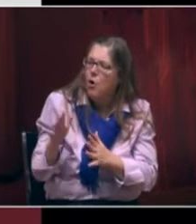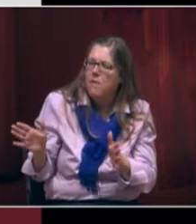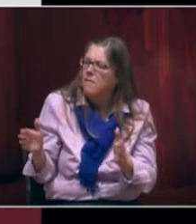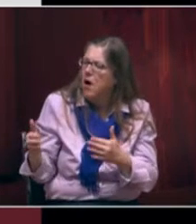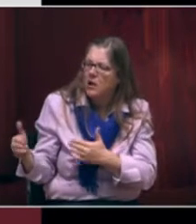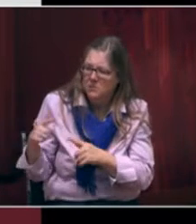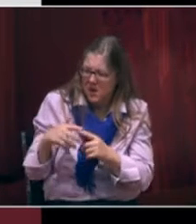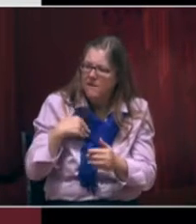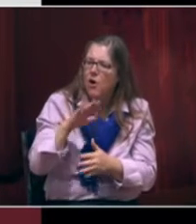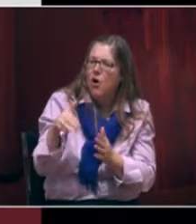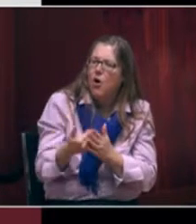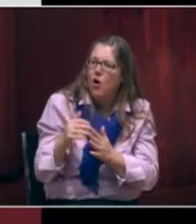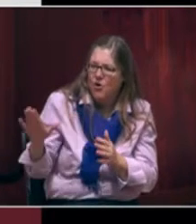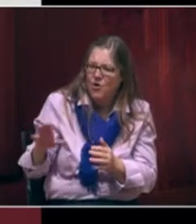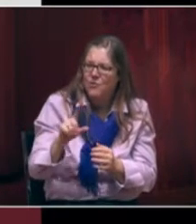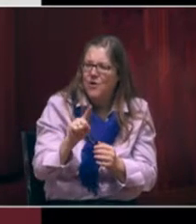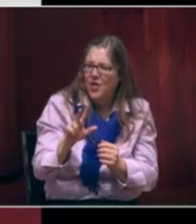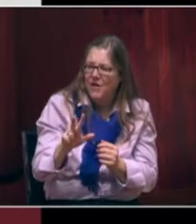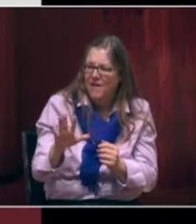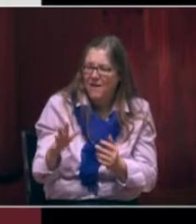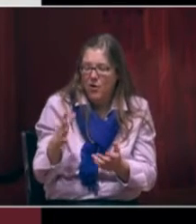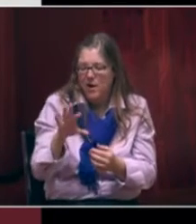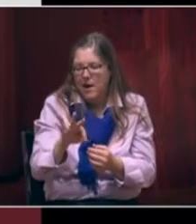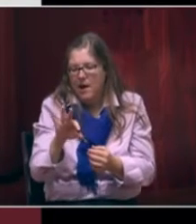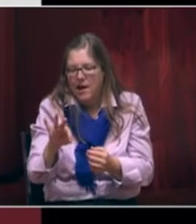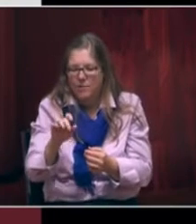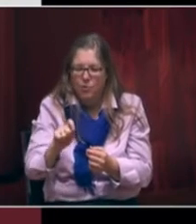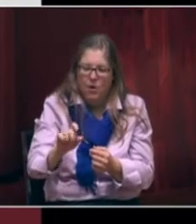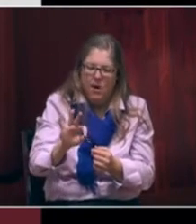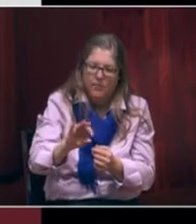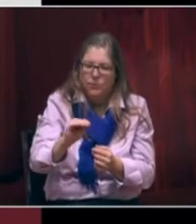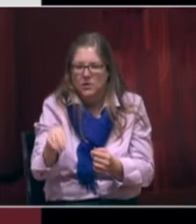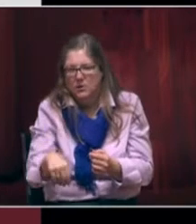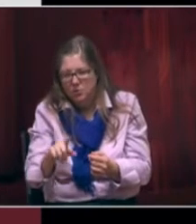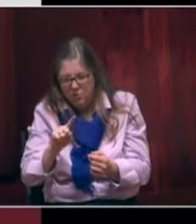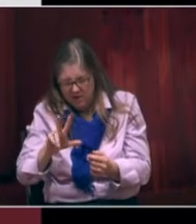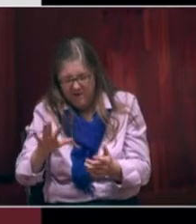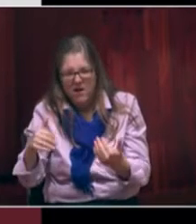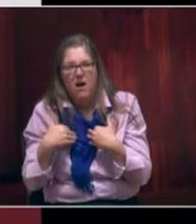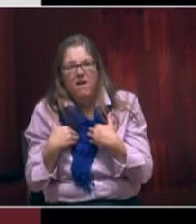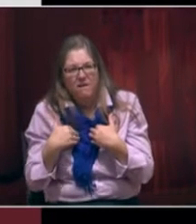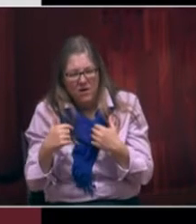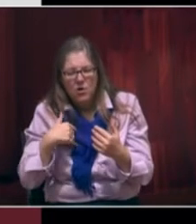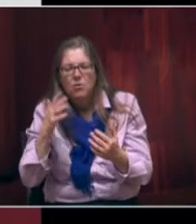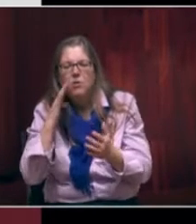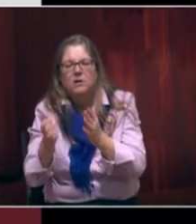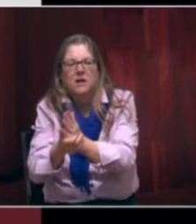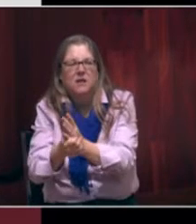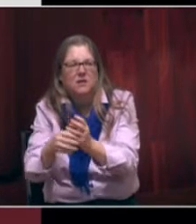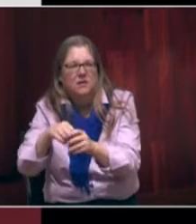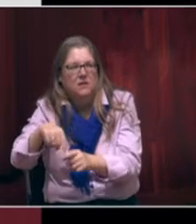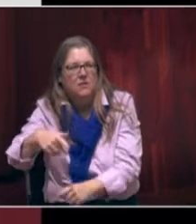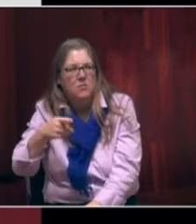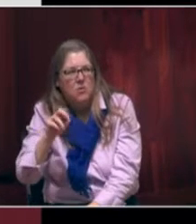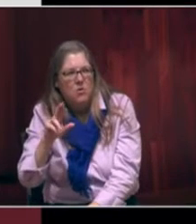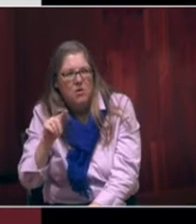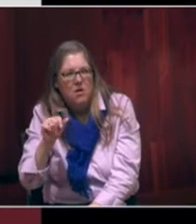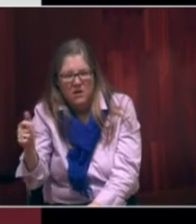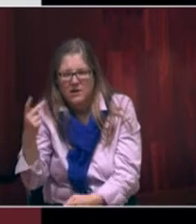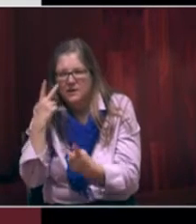all your 135s, or 99.9% of them, and we're attaching them, and they're available for you there.